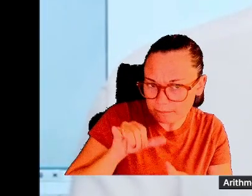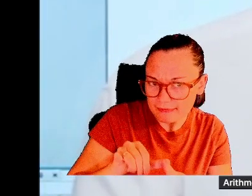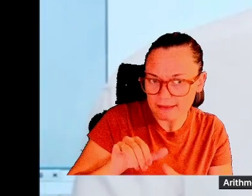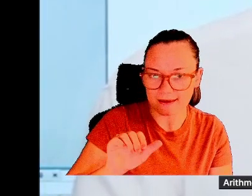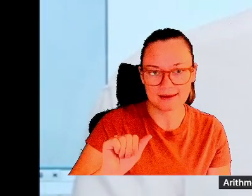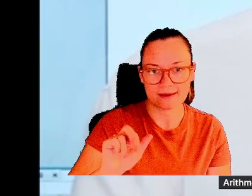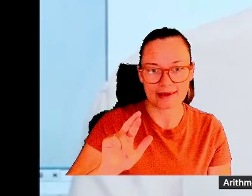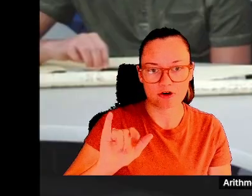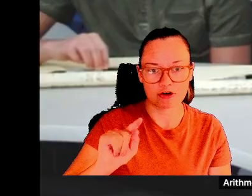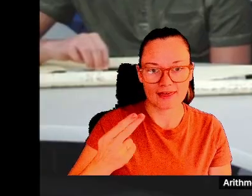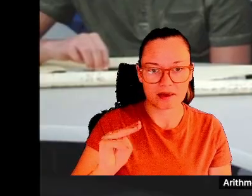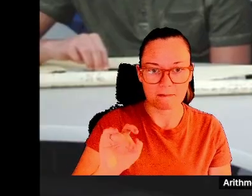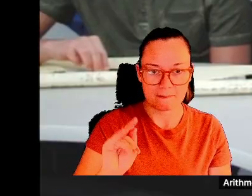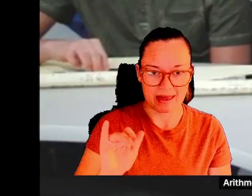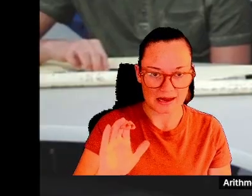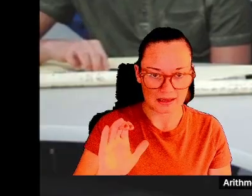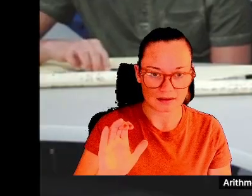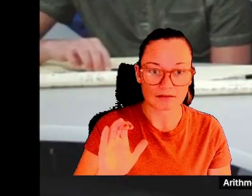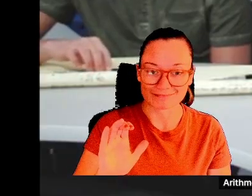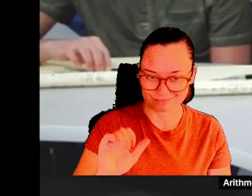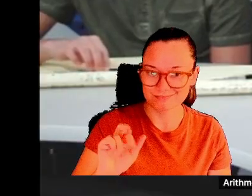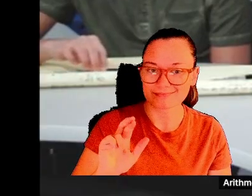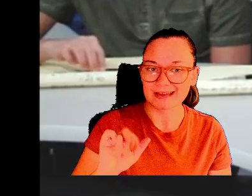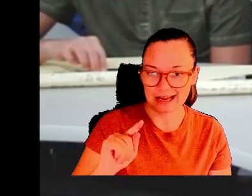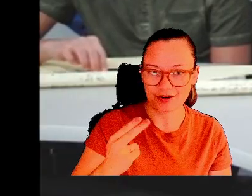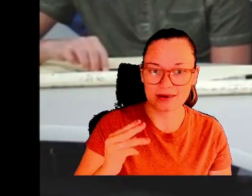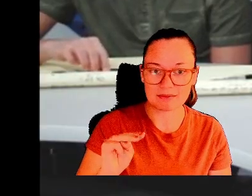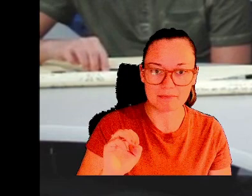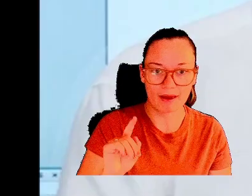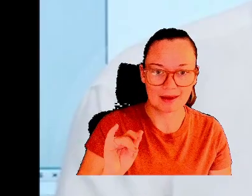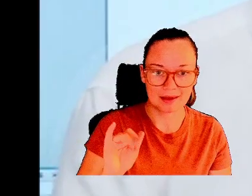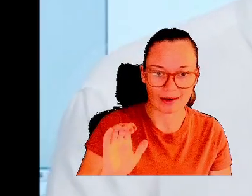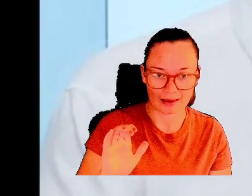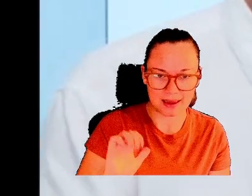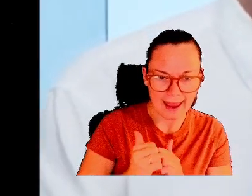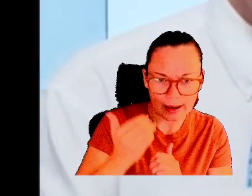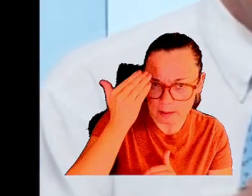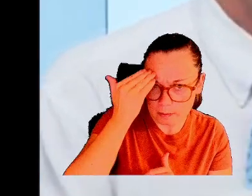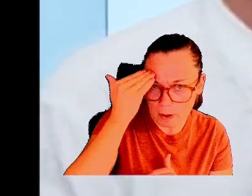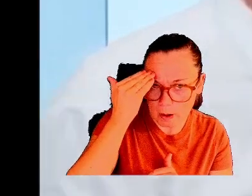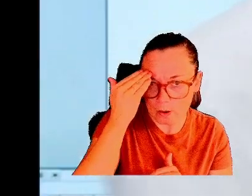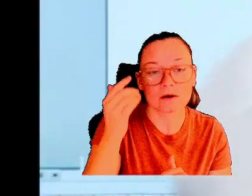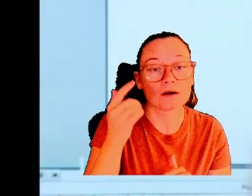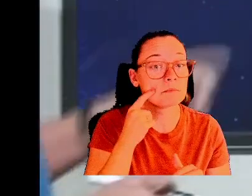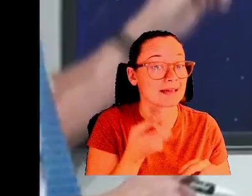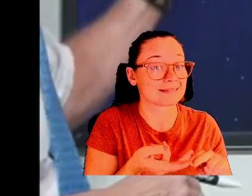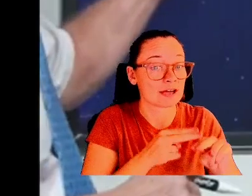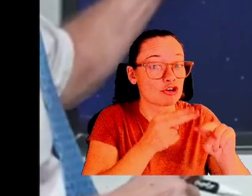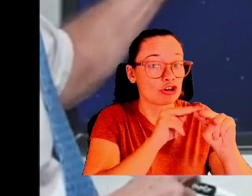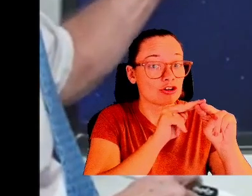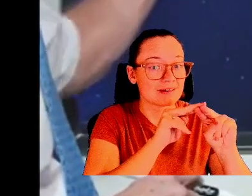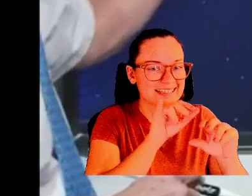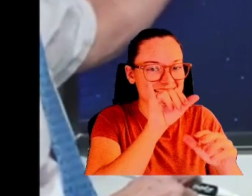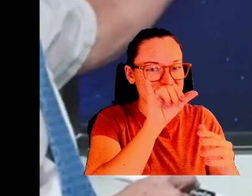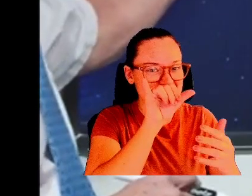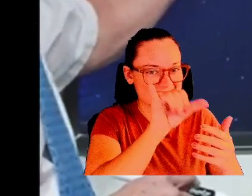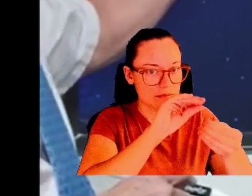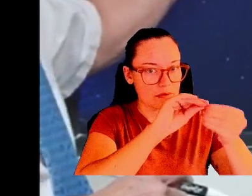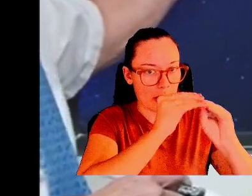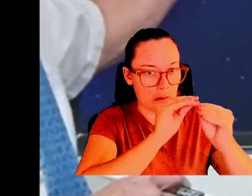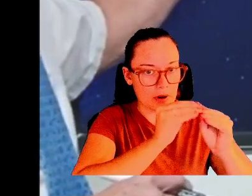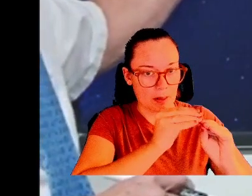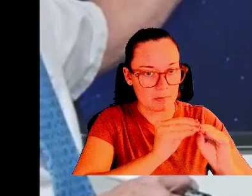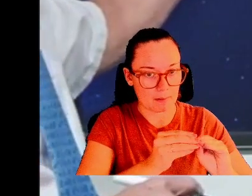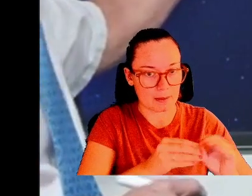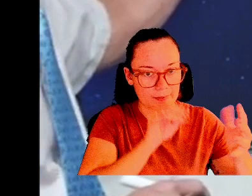you know it's arithmetic? Because it's increasing by the same amount. Aha, it's increasing by the same amount. To get from here to here, you